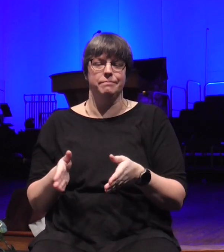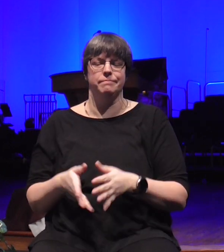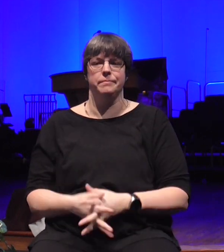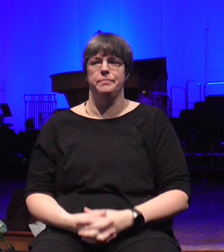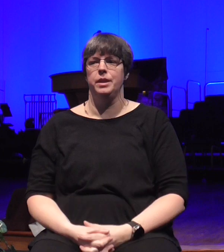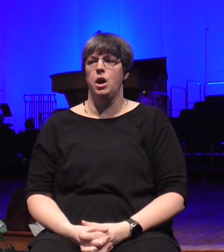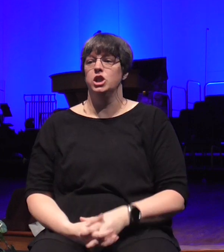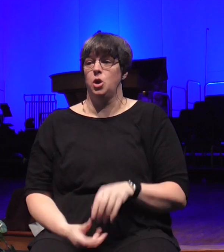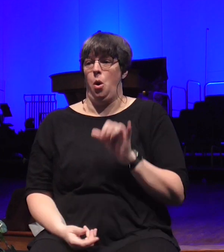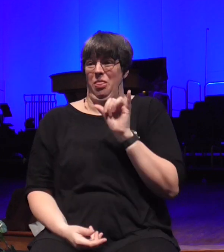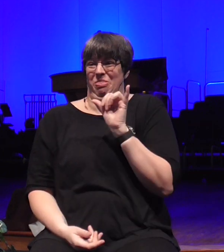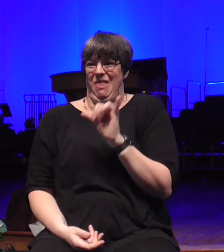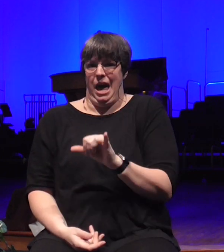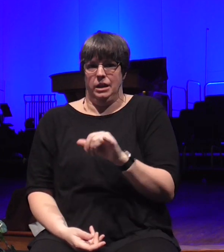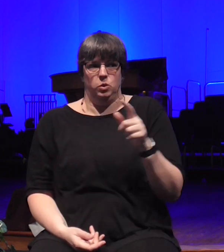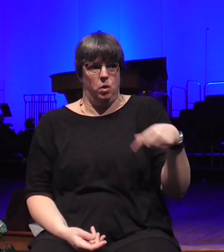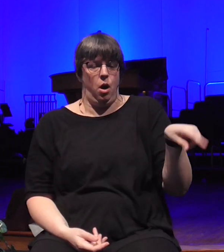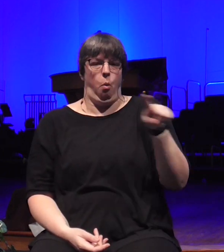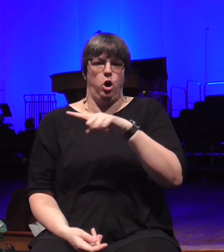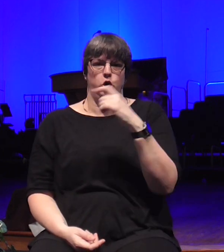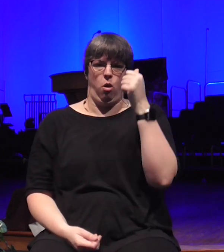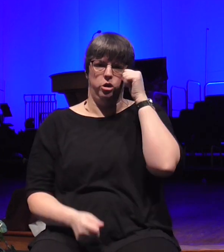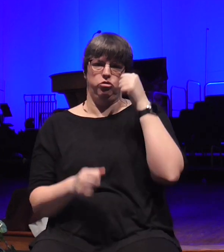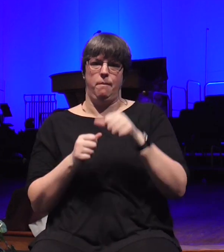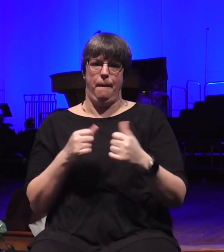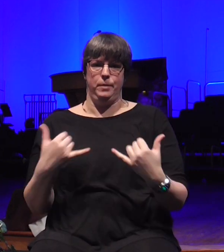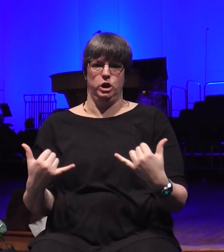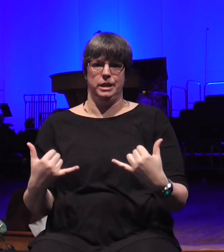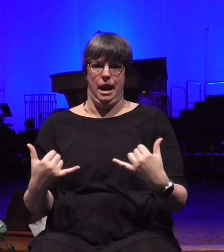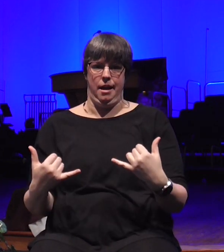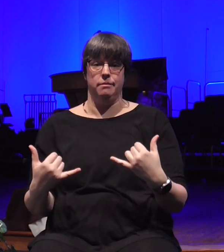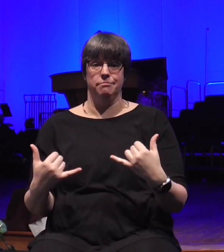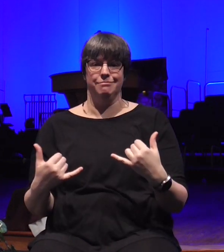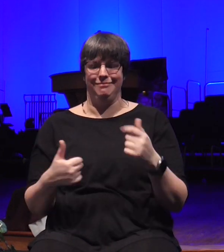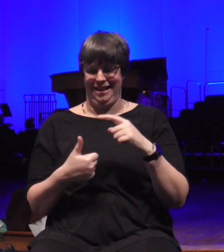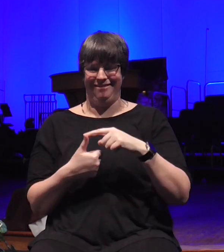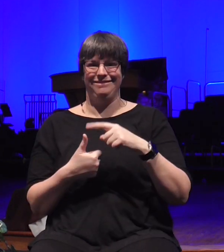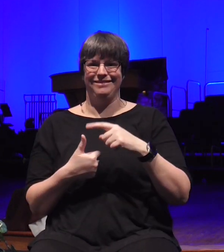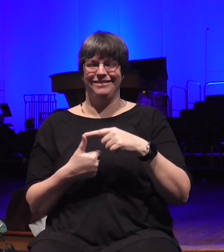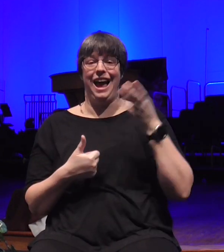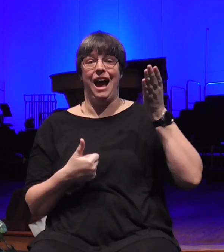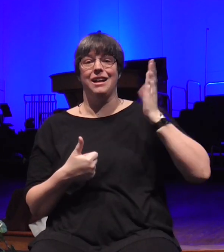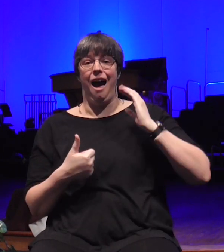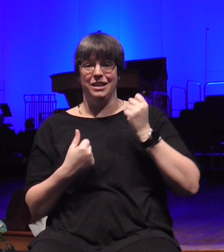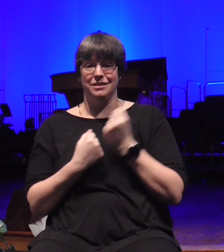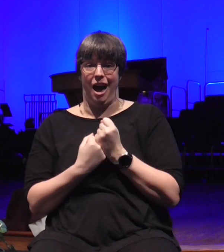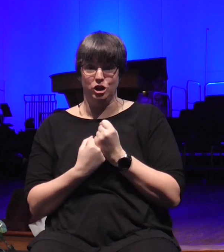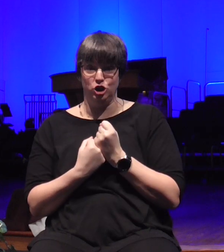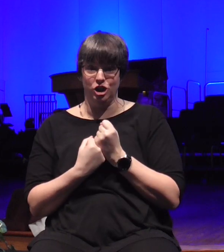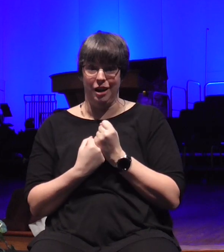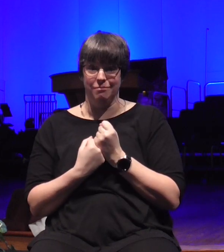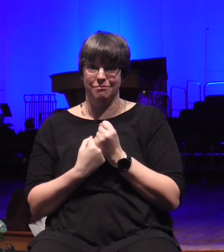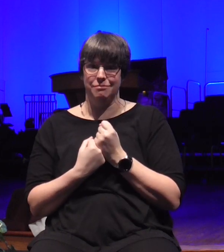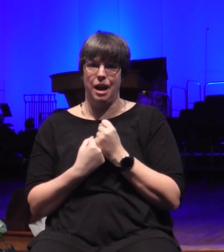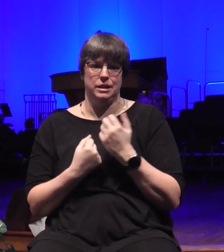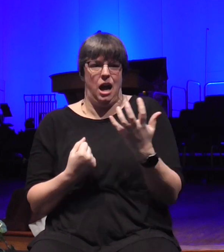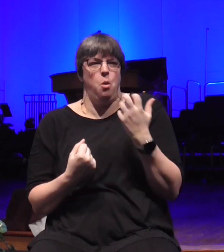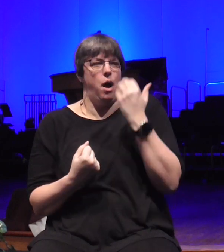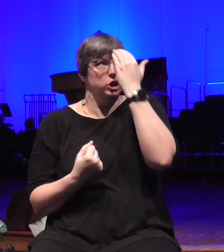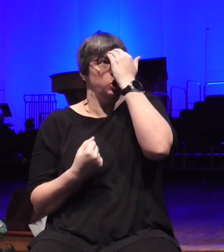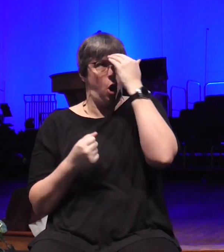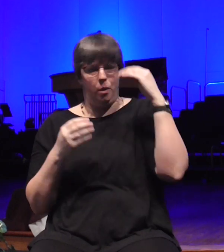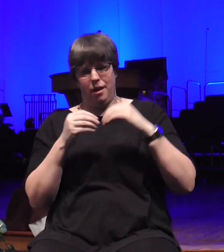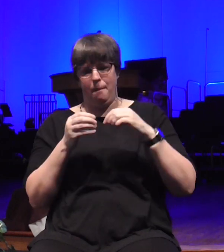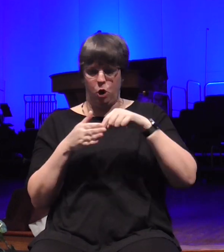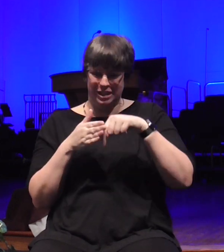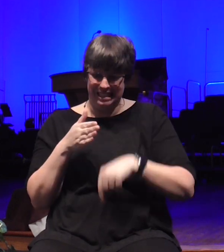Yeah, this is what I want us to remember today. God's gotcha. And it's what I want to know at a deeper and more powerful